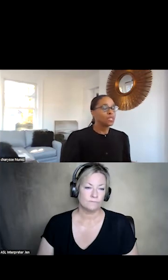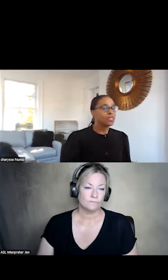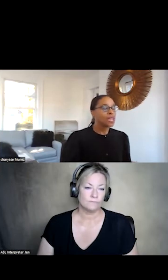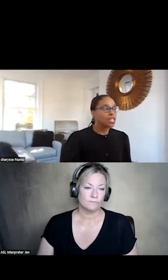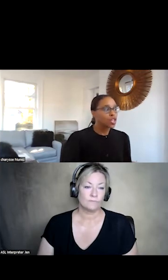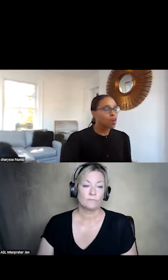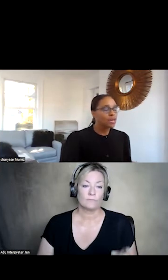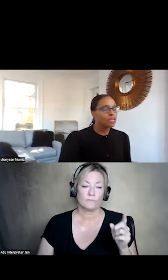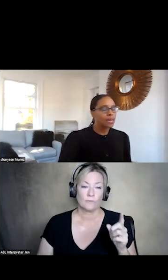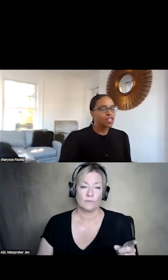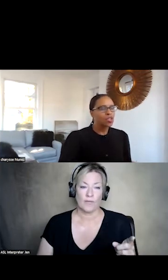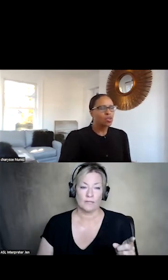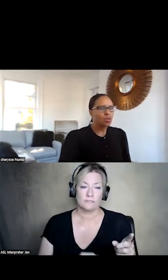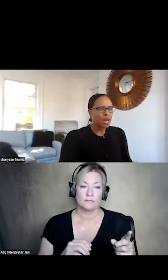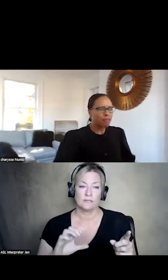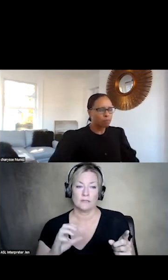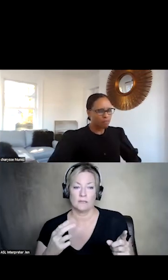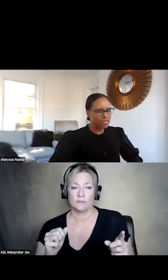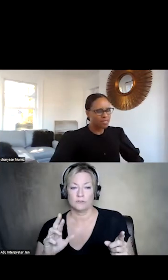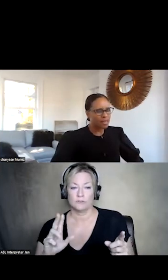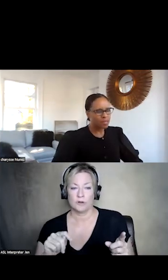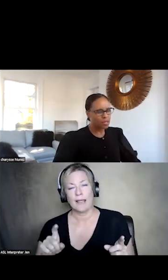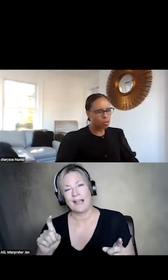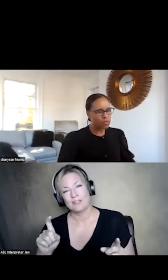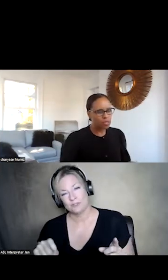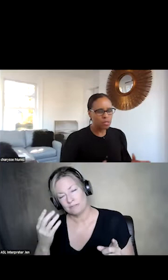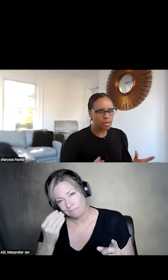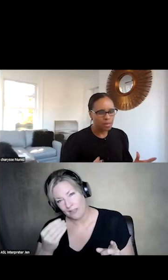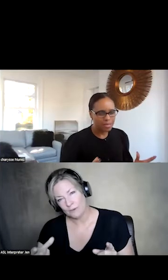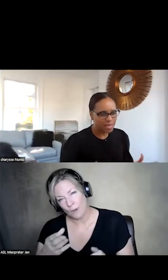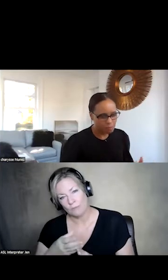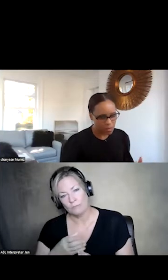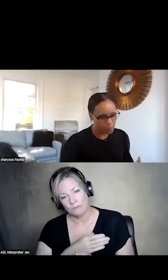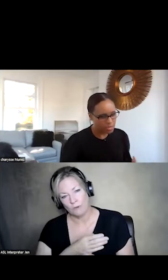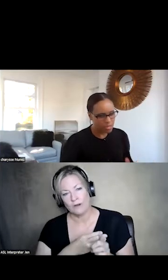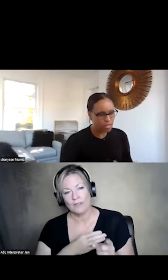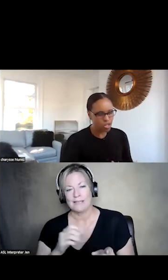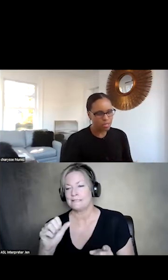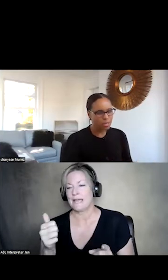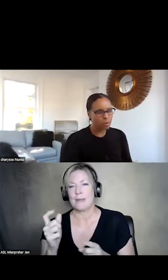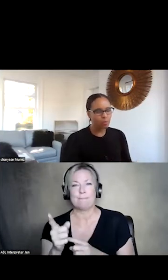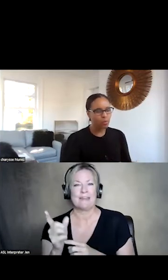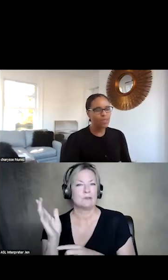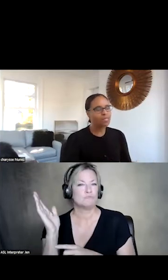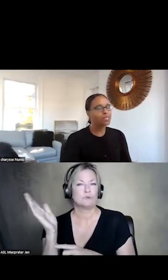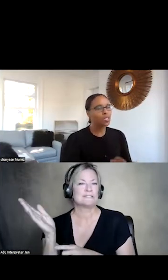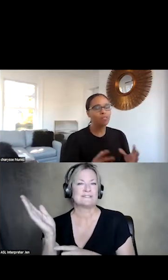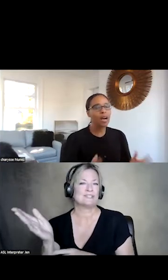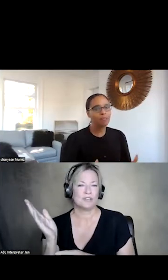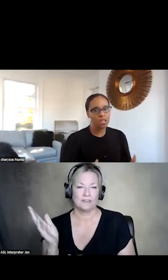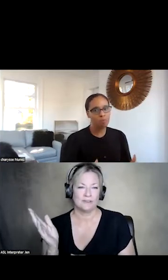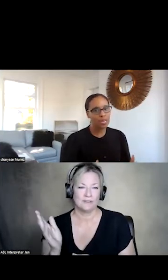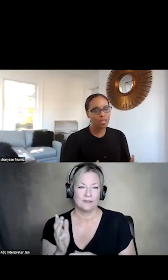So this is an eye chart, and I should also have prefaced that, you know, this is a 10-minute presentation. We've had to